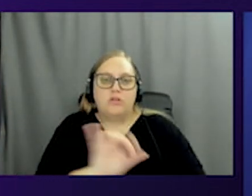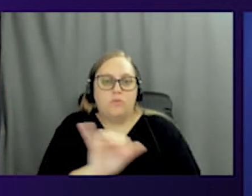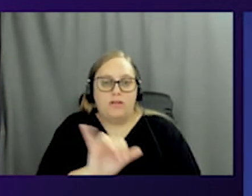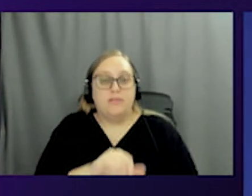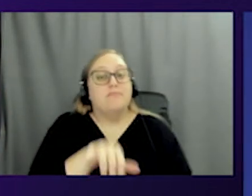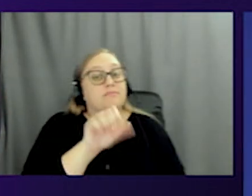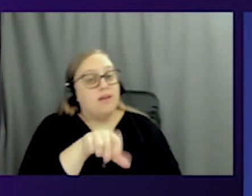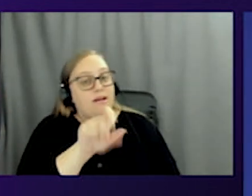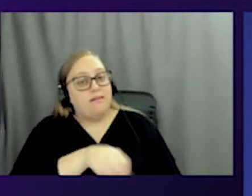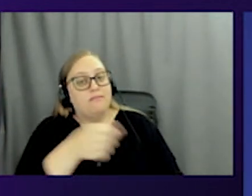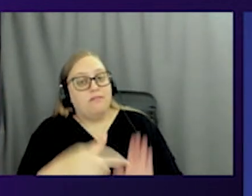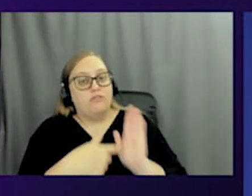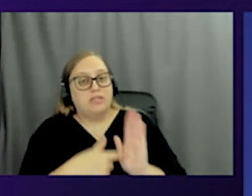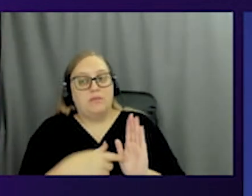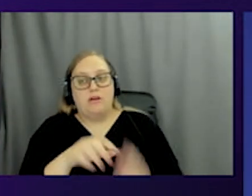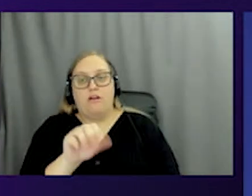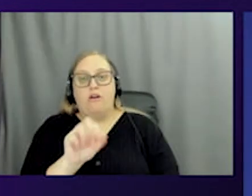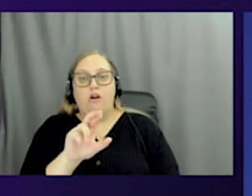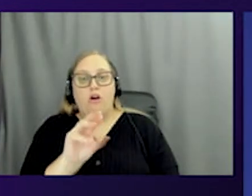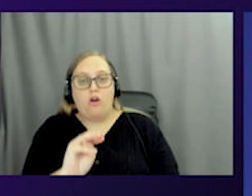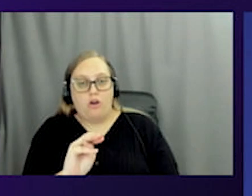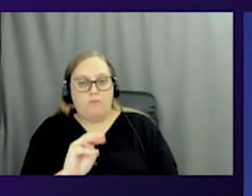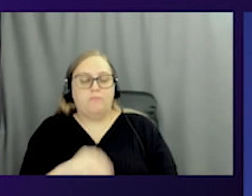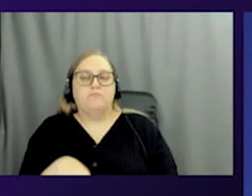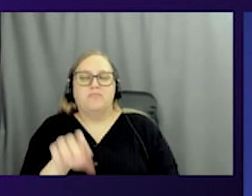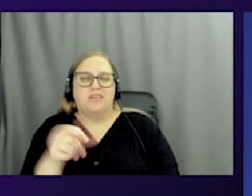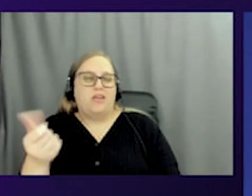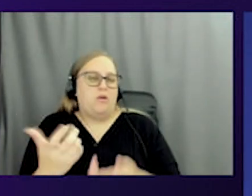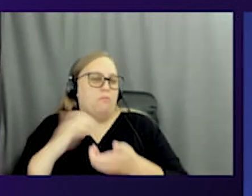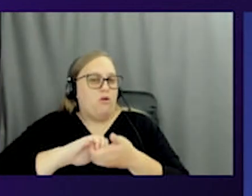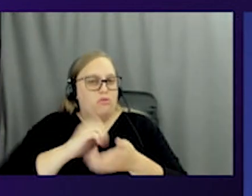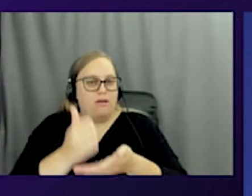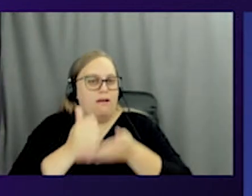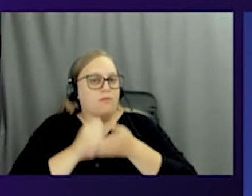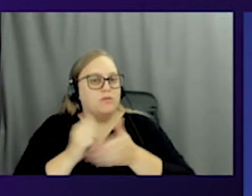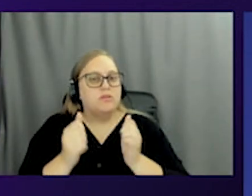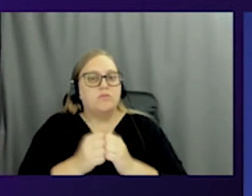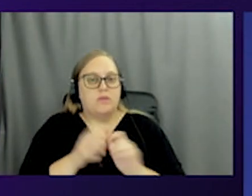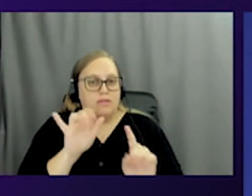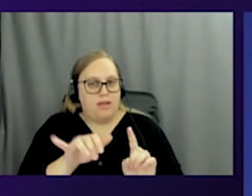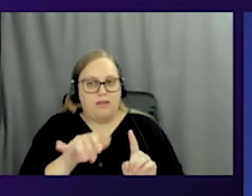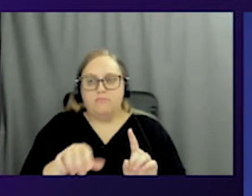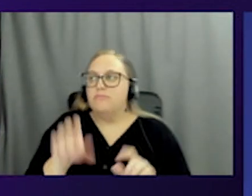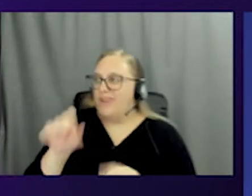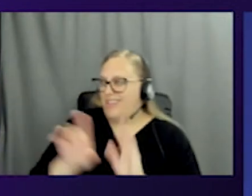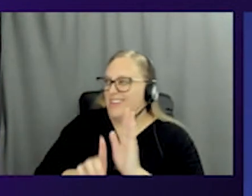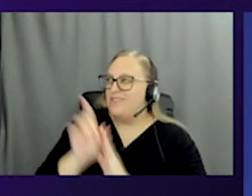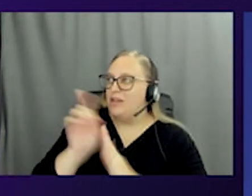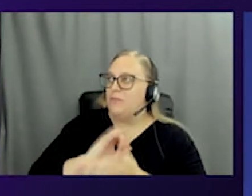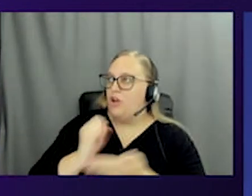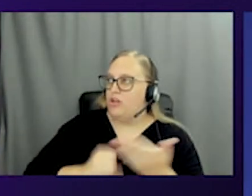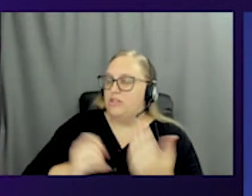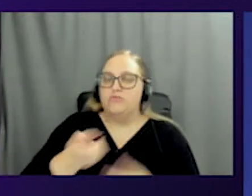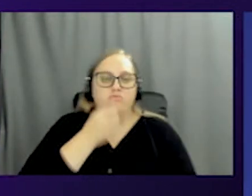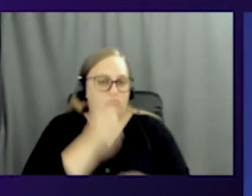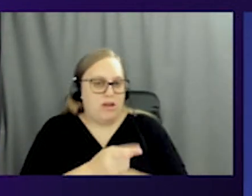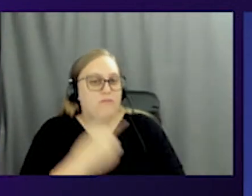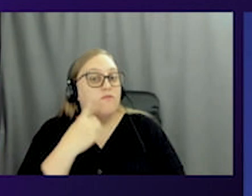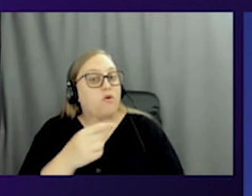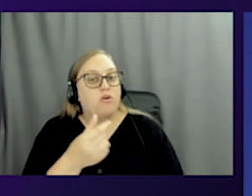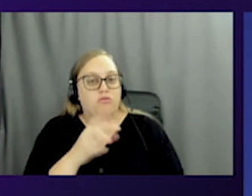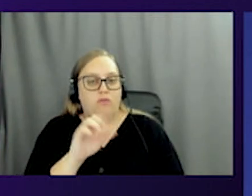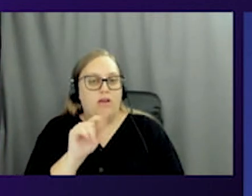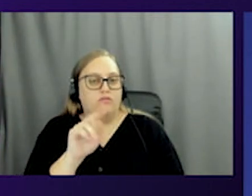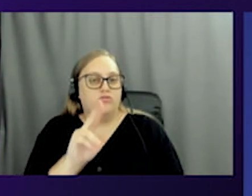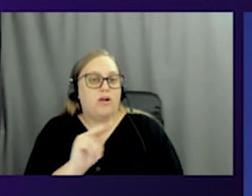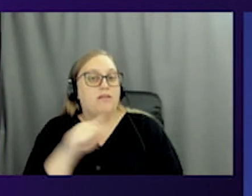example, ARM, one of our partners who helps us, in the development develop the architecture for Graviton, actually